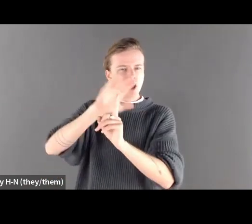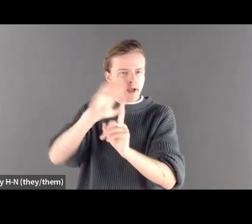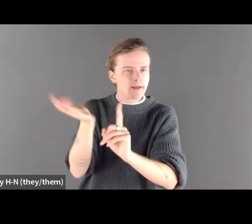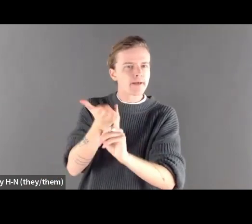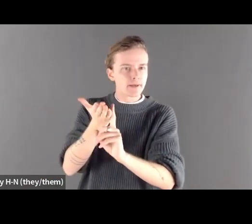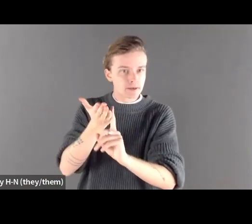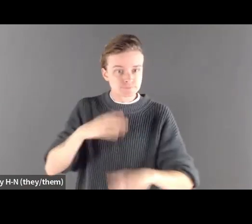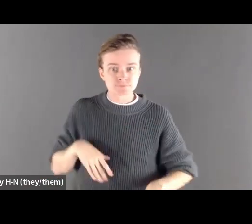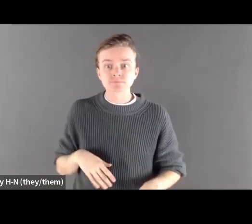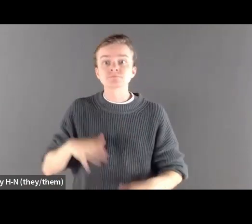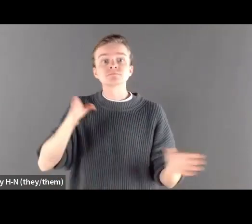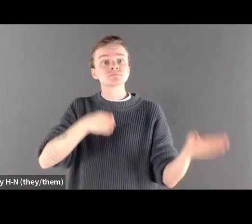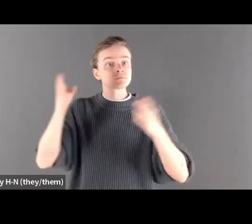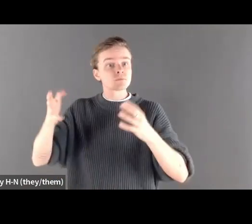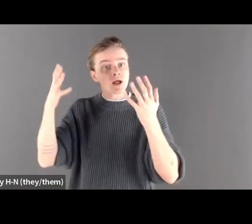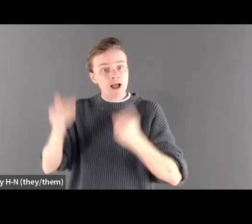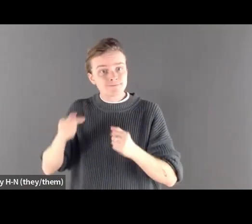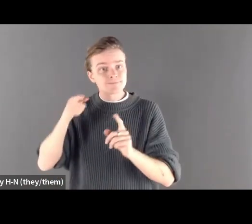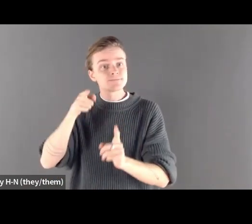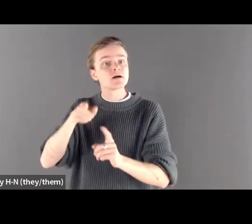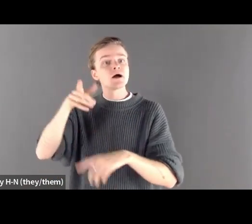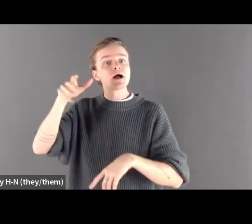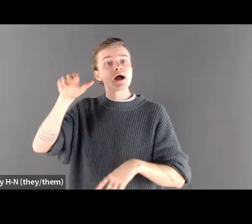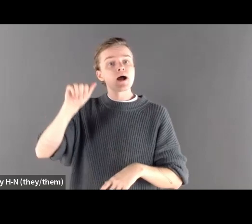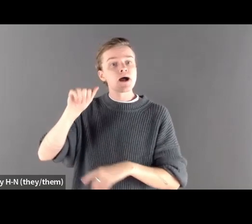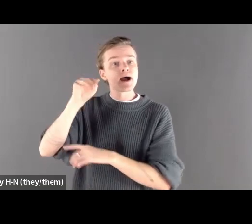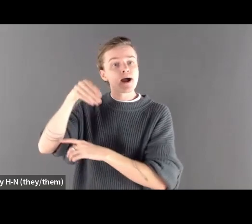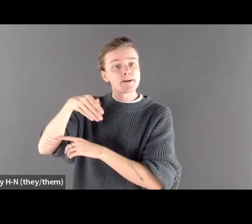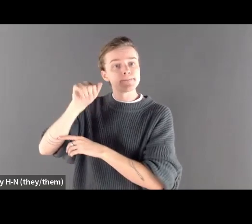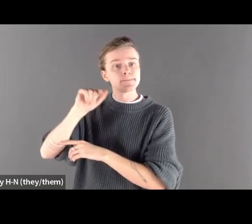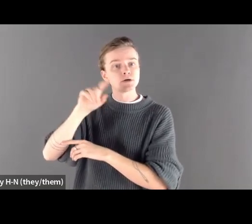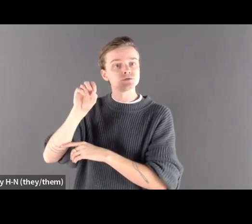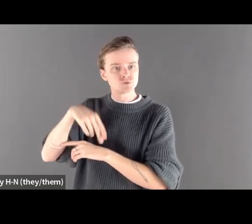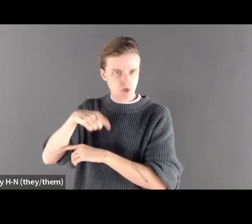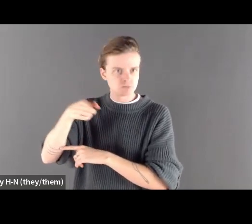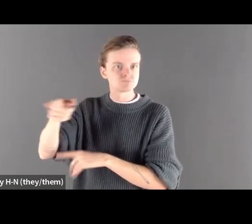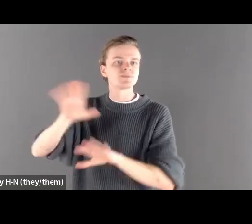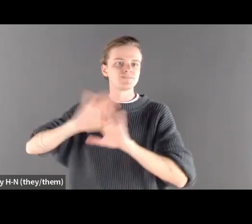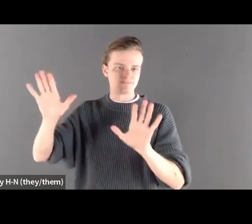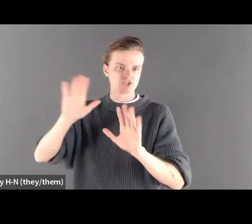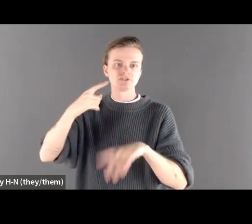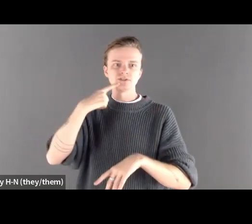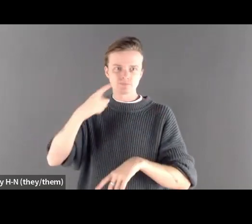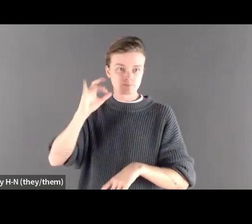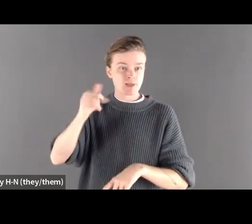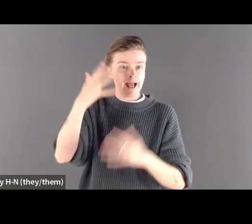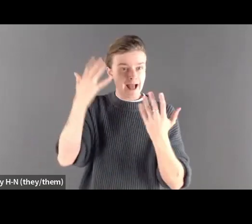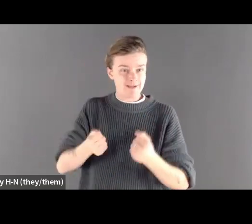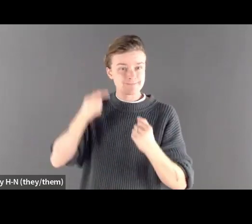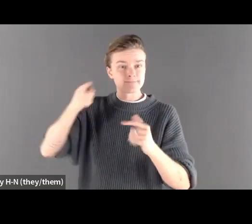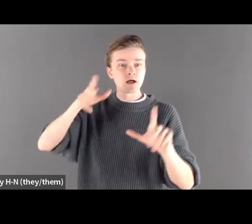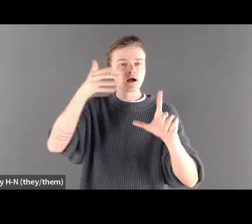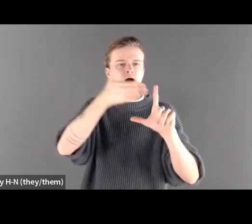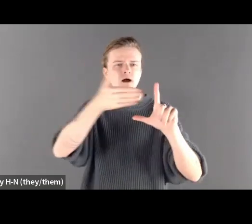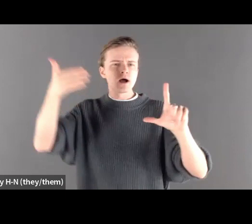by which Amazon reported seeing several situations where malware has been specifically